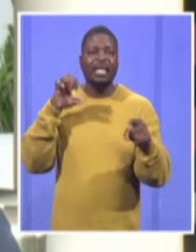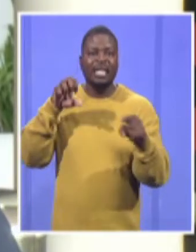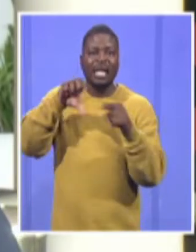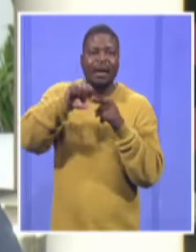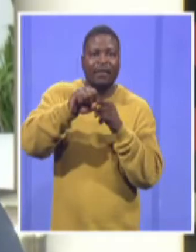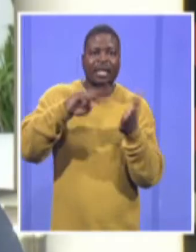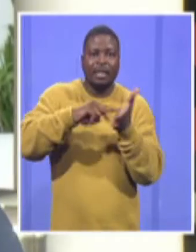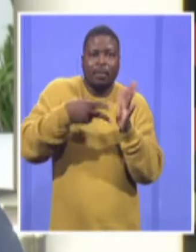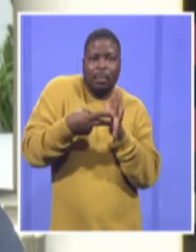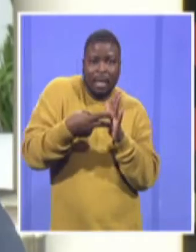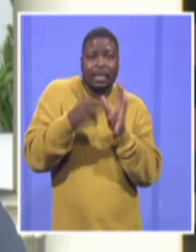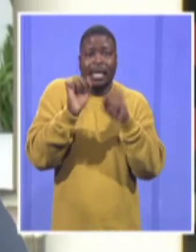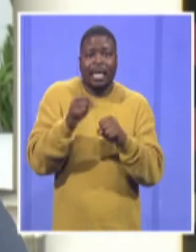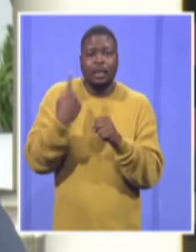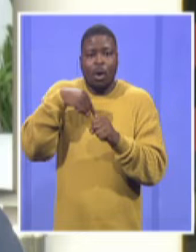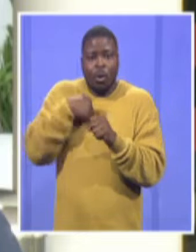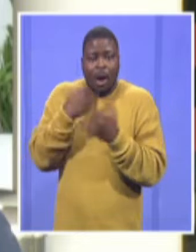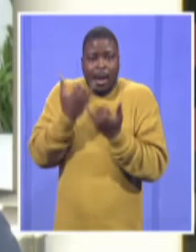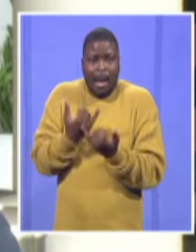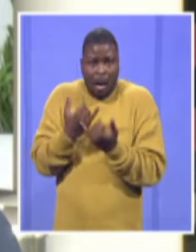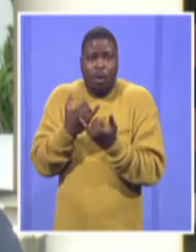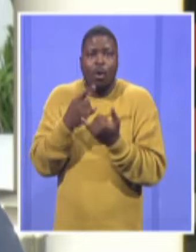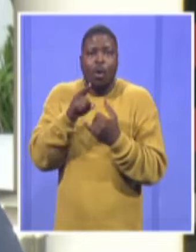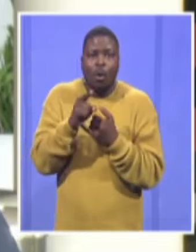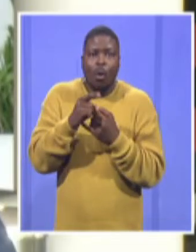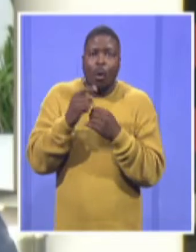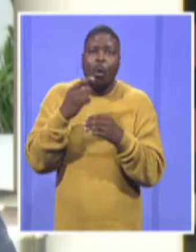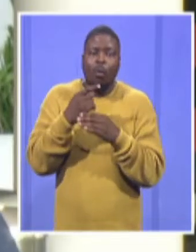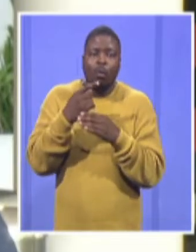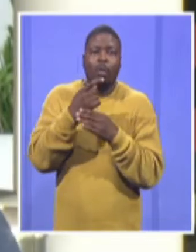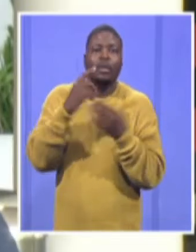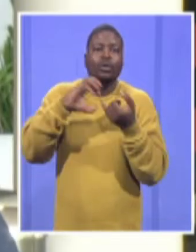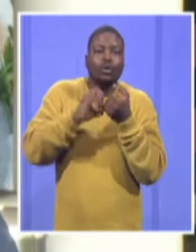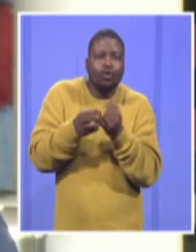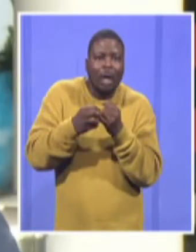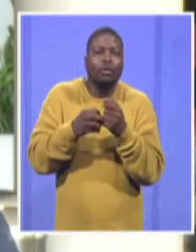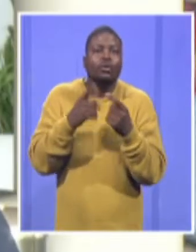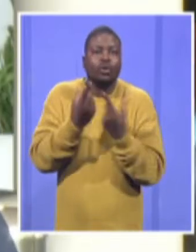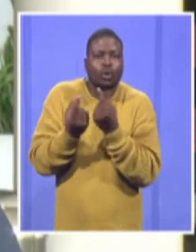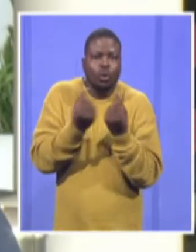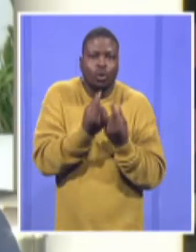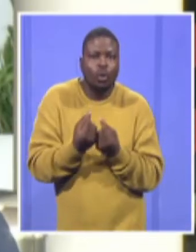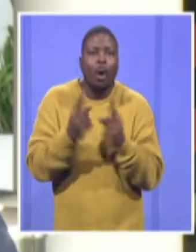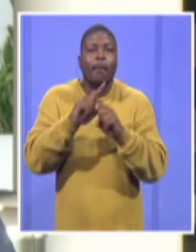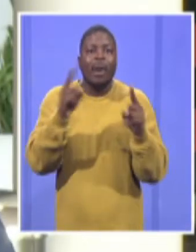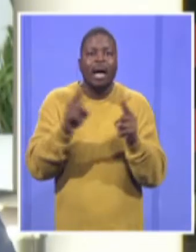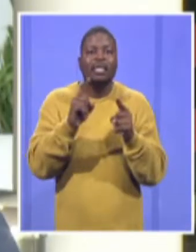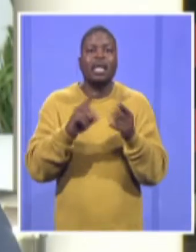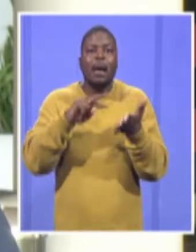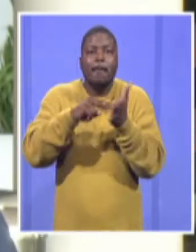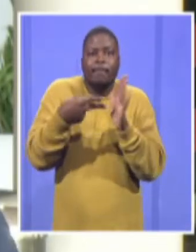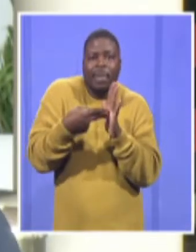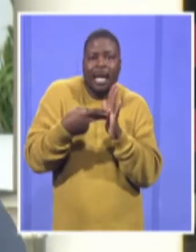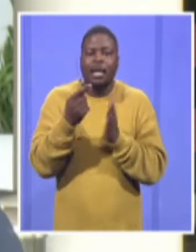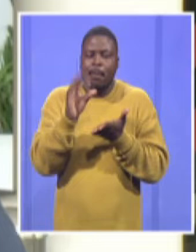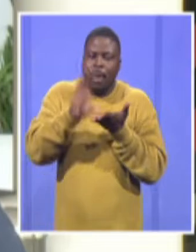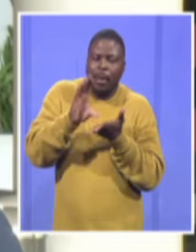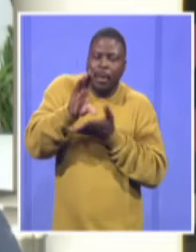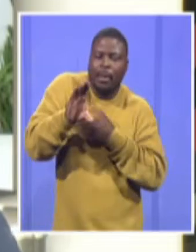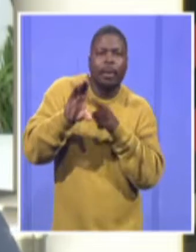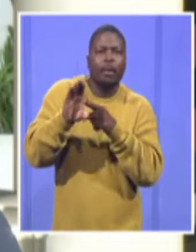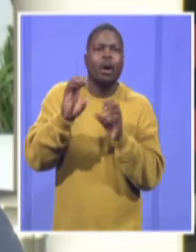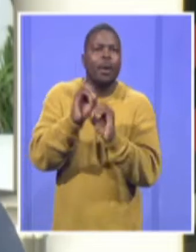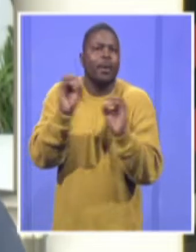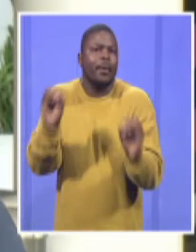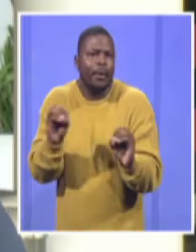it as civil society and government. However, that plan is not costed. That plan doesn't have funding. And while I'm